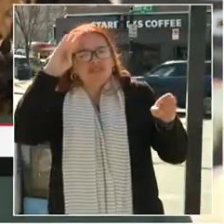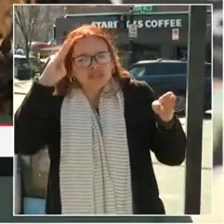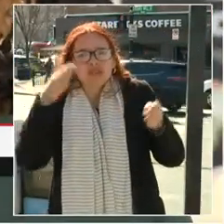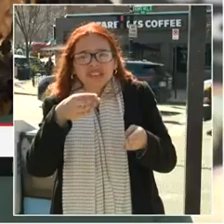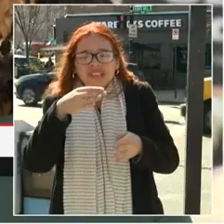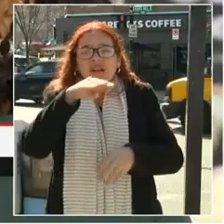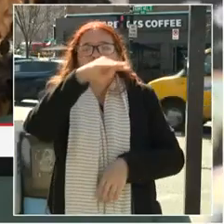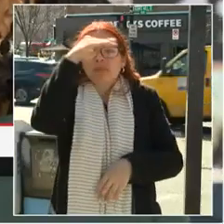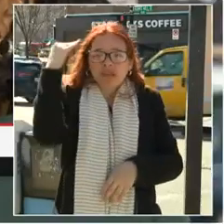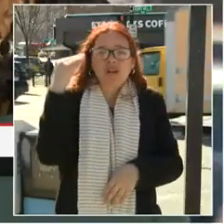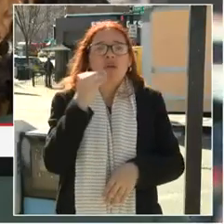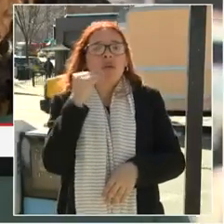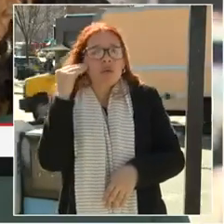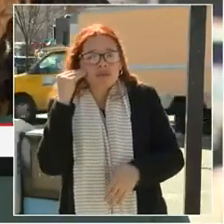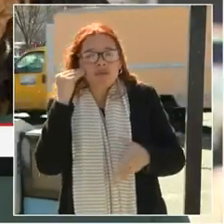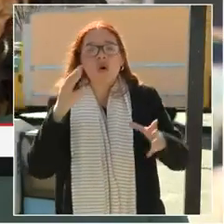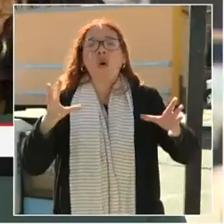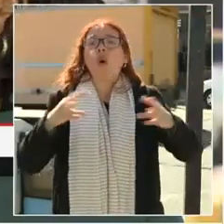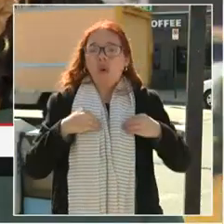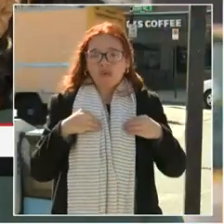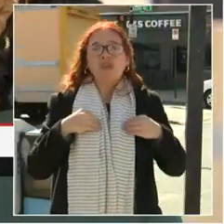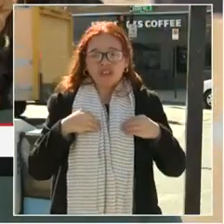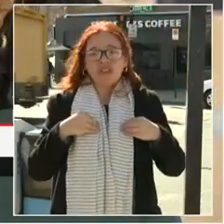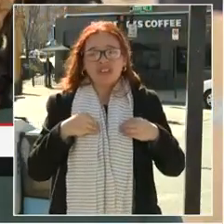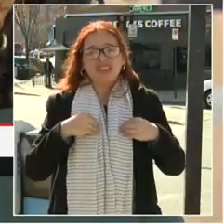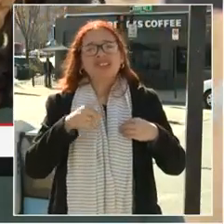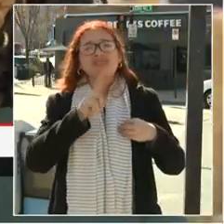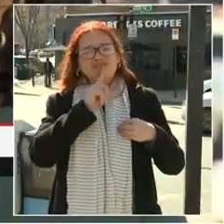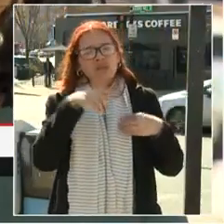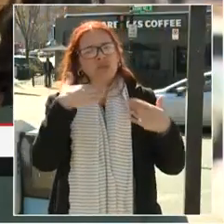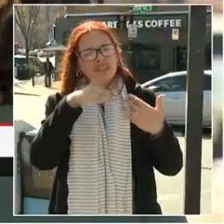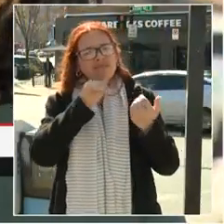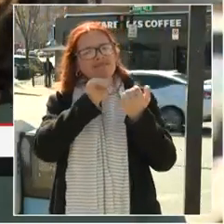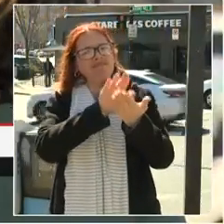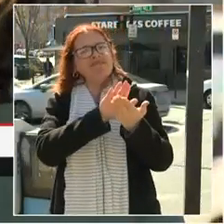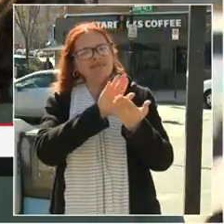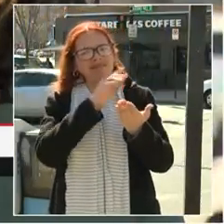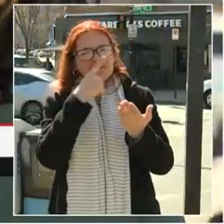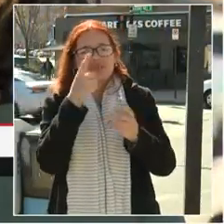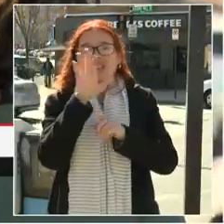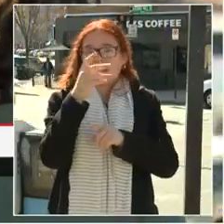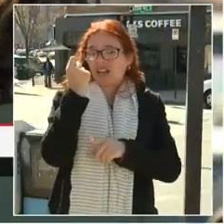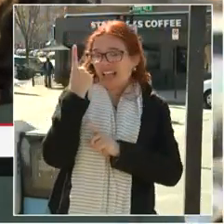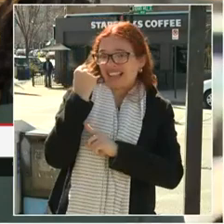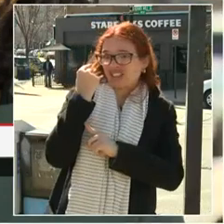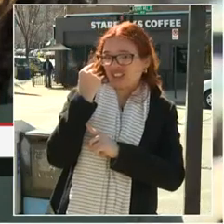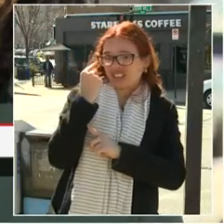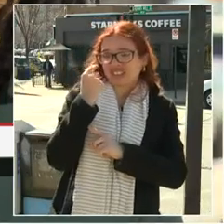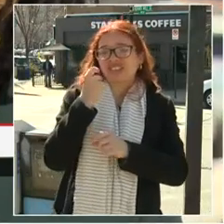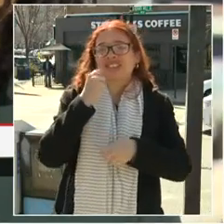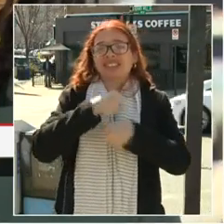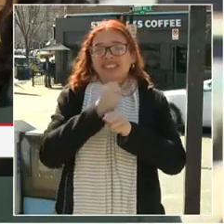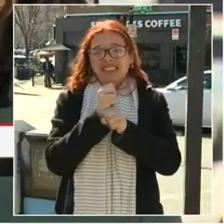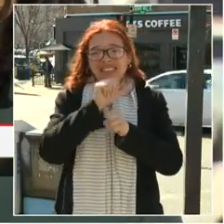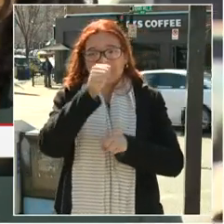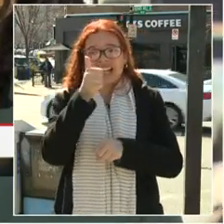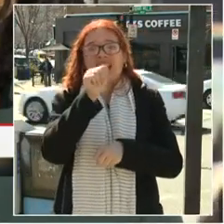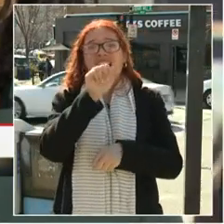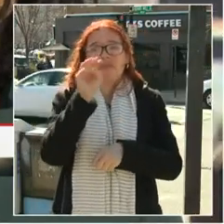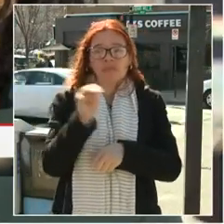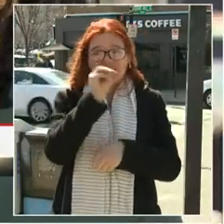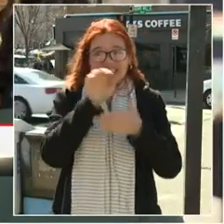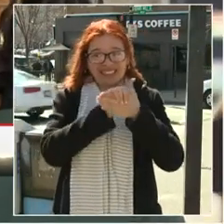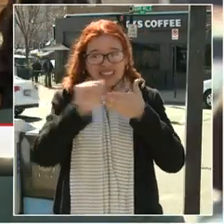ownership that we think takes that on directly. Last year, I created a $10 million fund, for